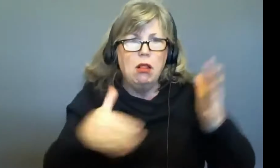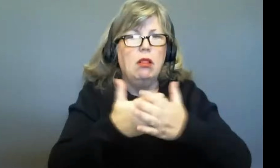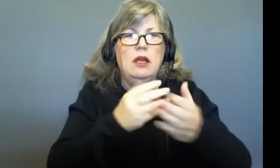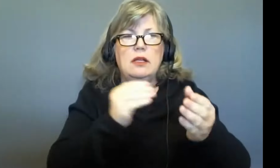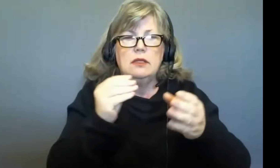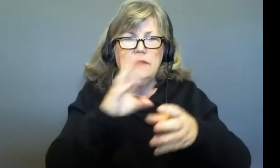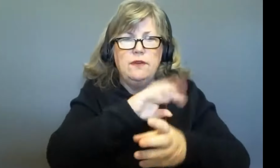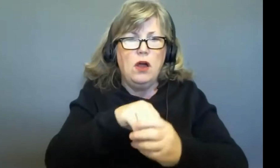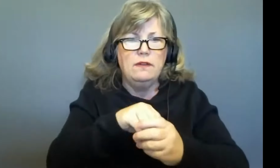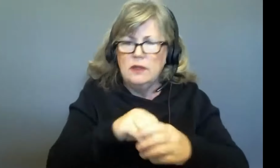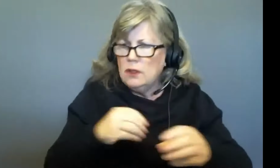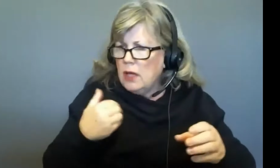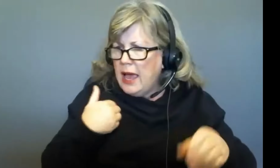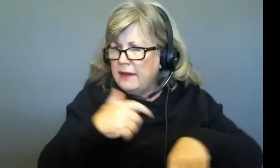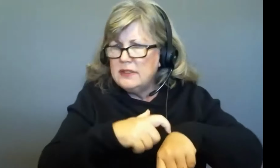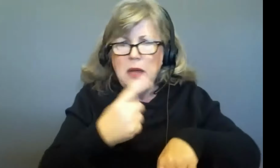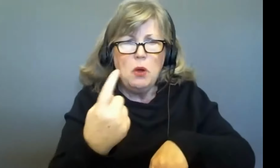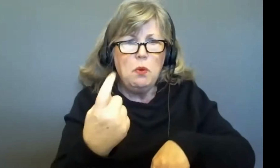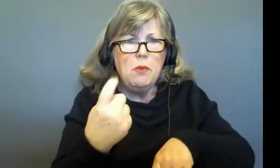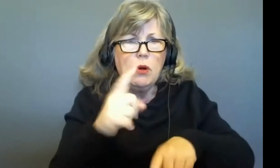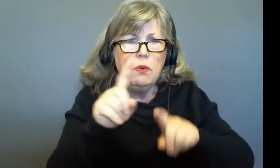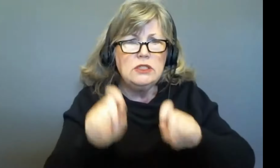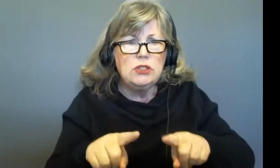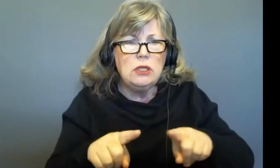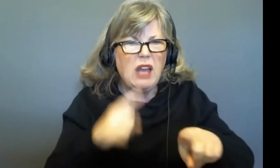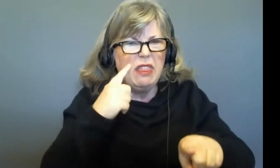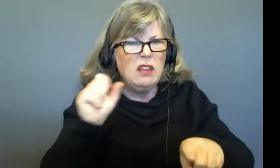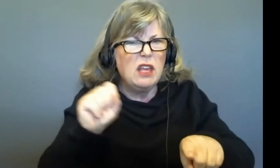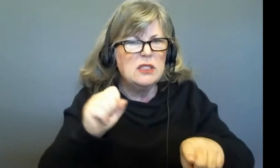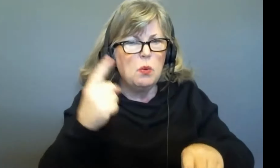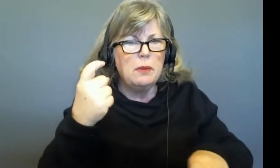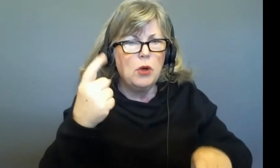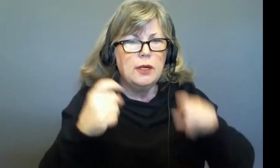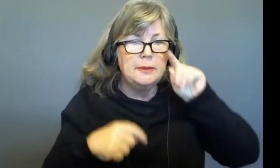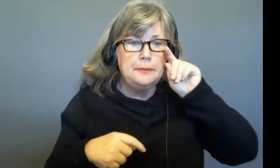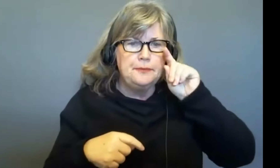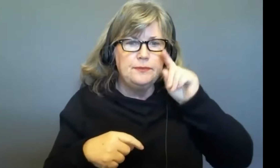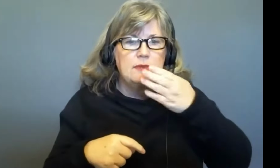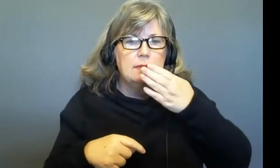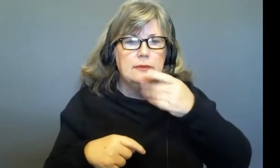another question? Do we still have time? We do, yes. Oh, you're muted.